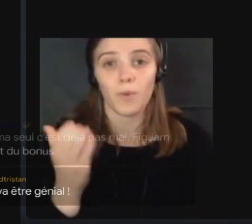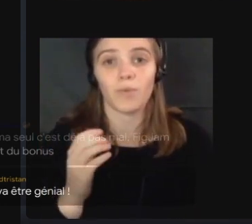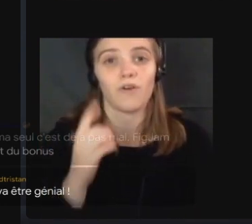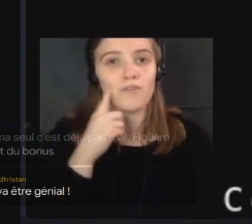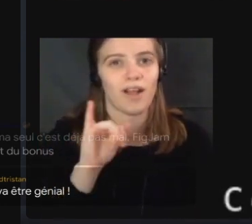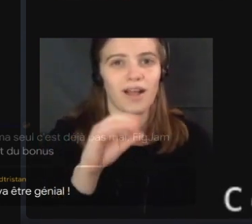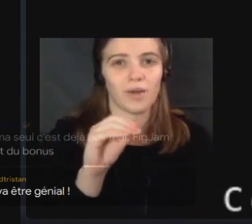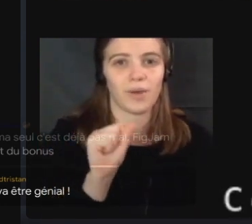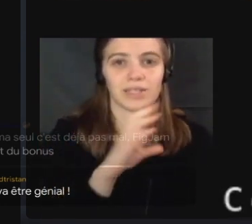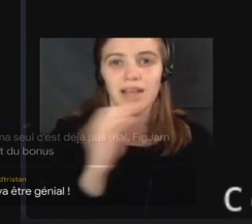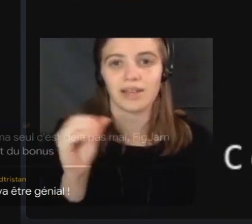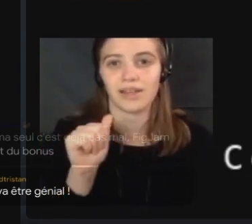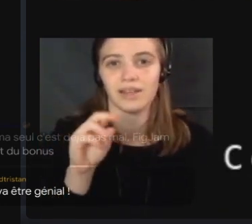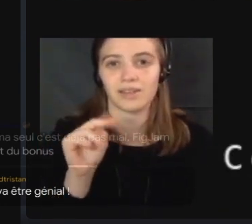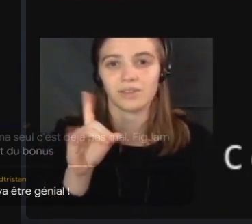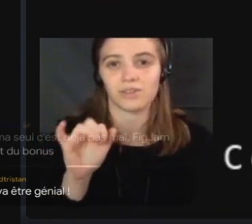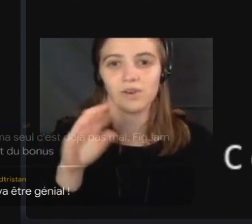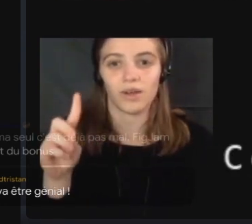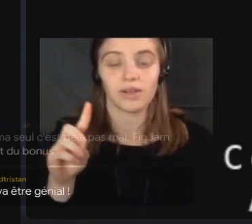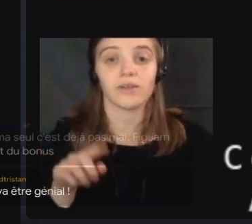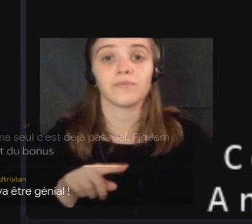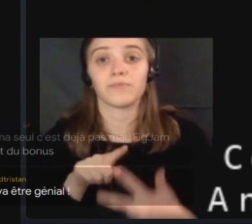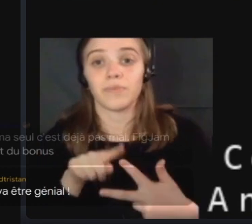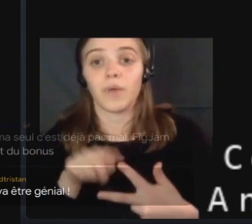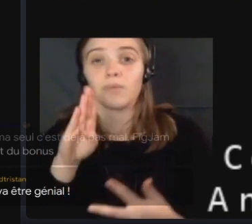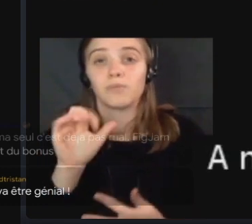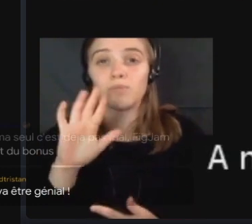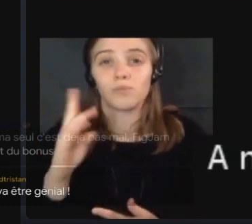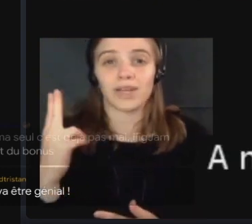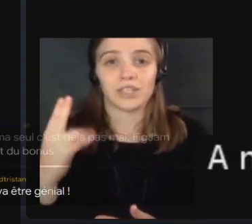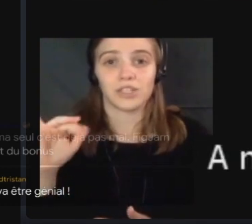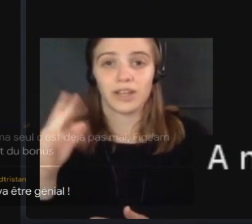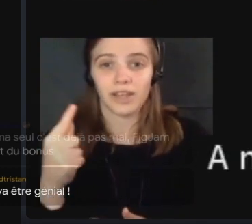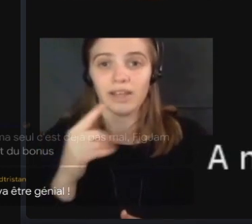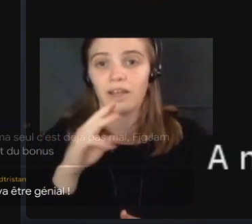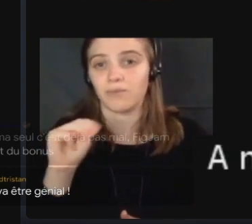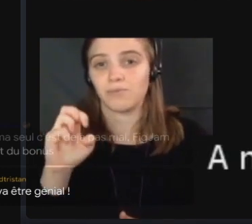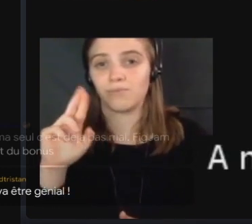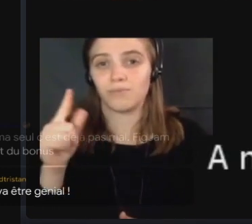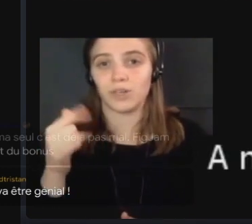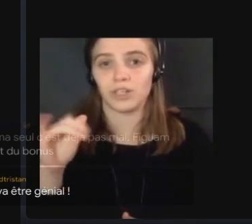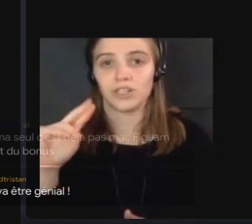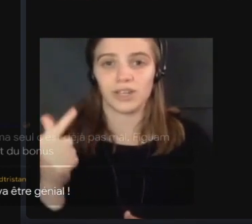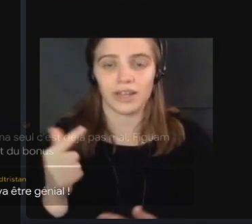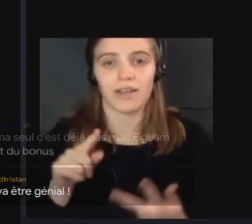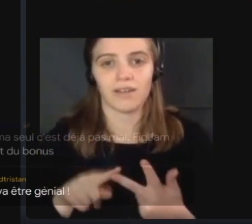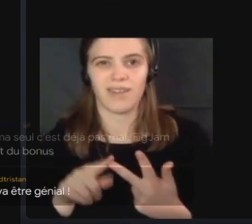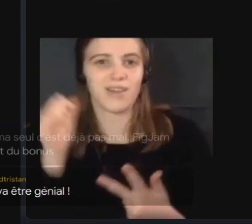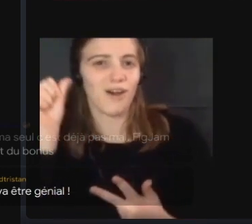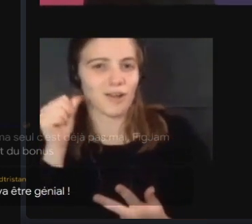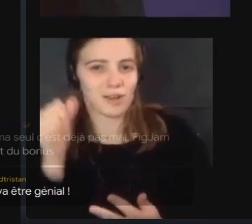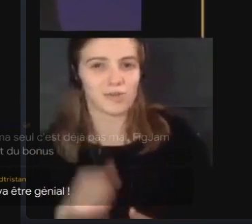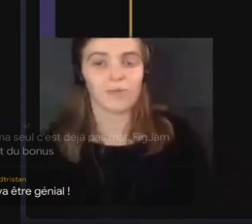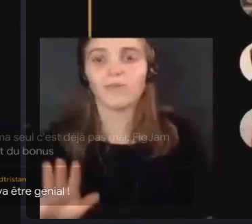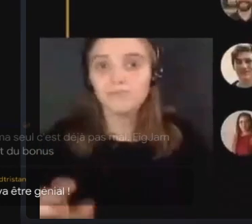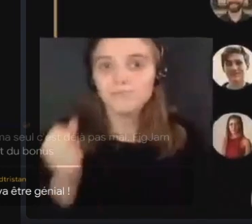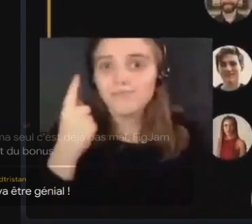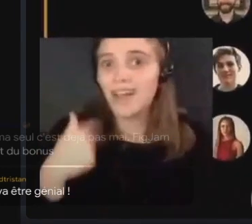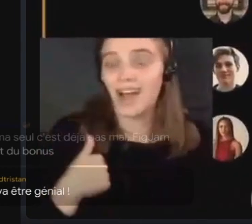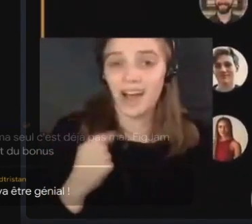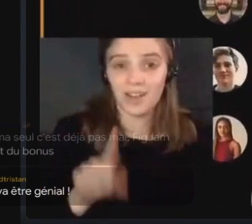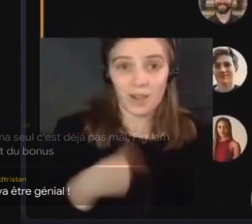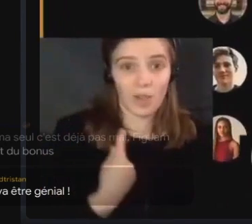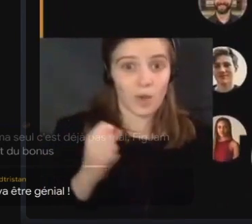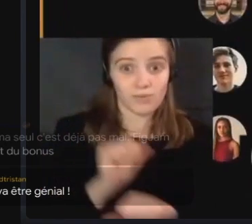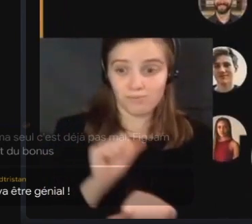branching and merging, as well as Ok, audio. logique, c'est logique. Of course, I did not do this alone. Bravo. Thank you so much